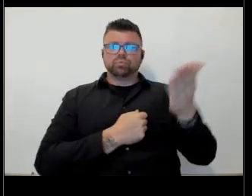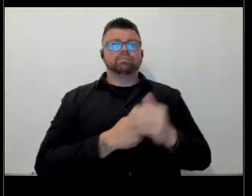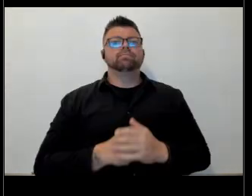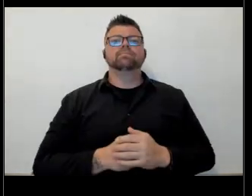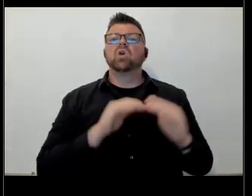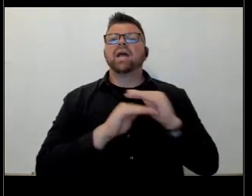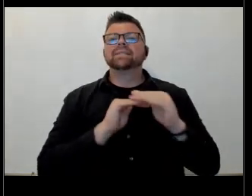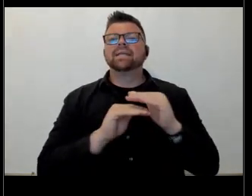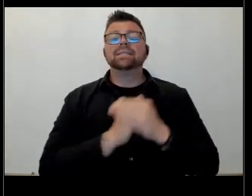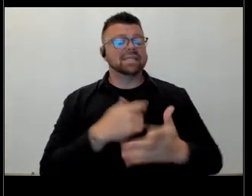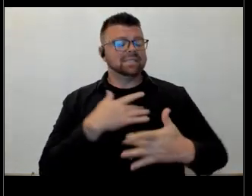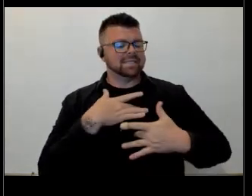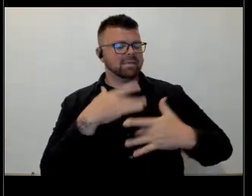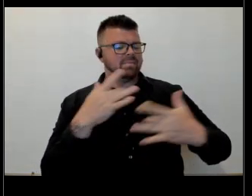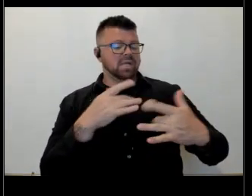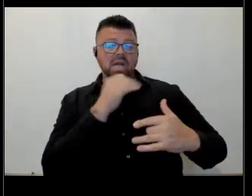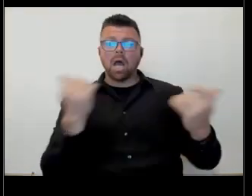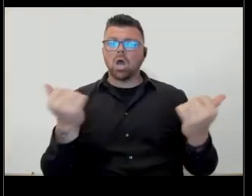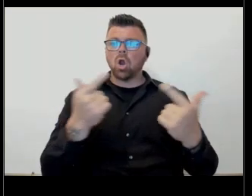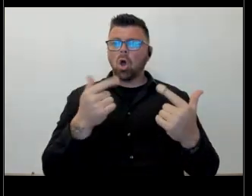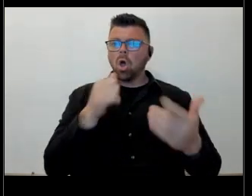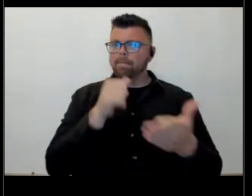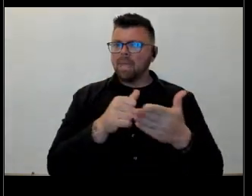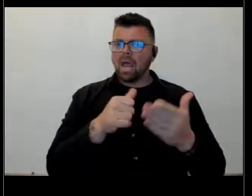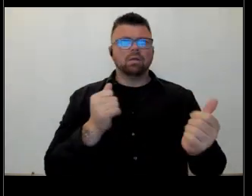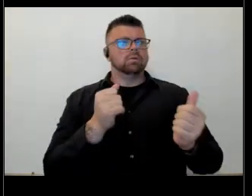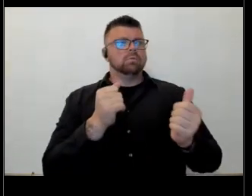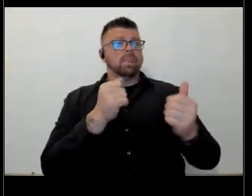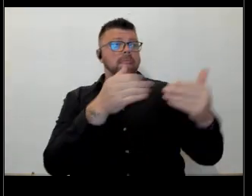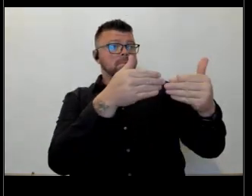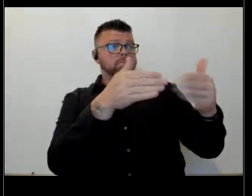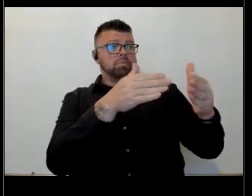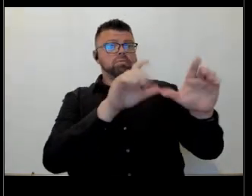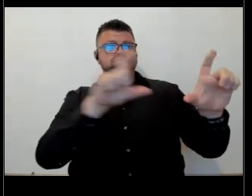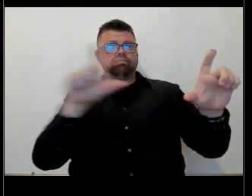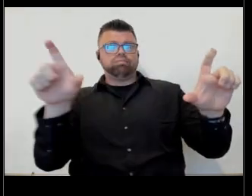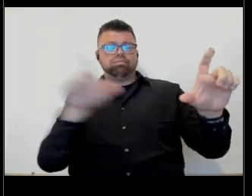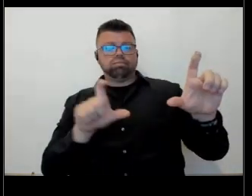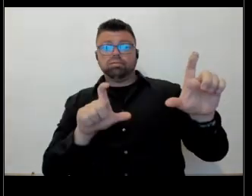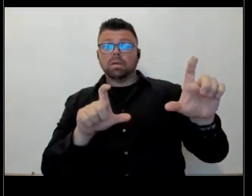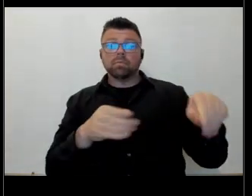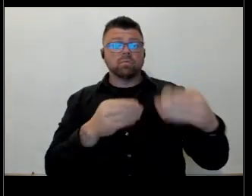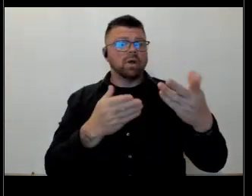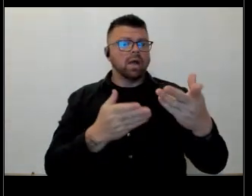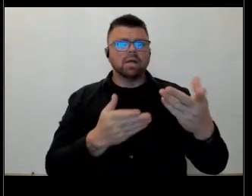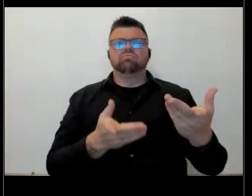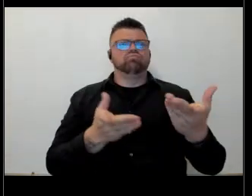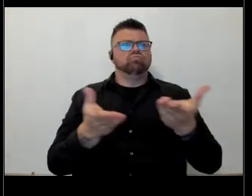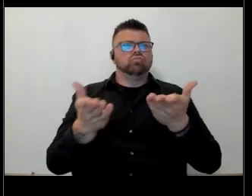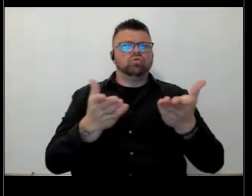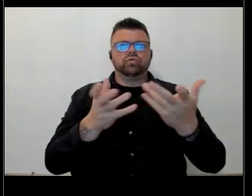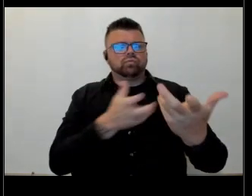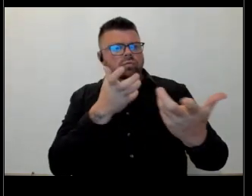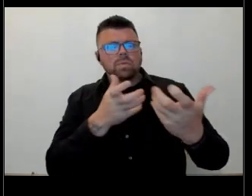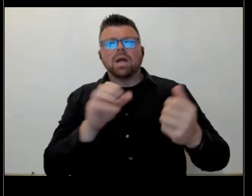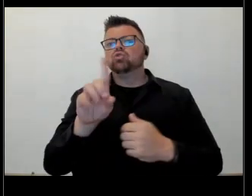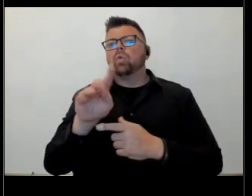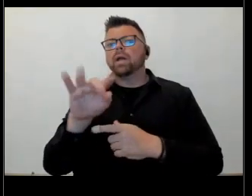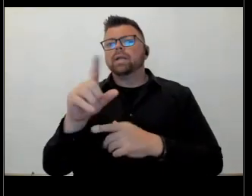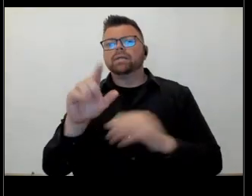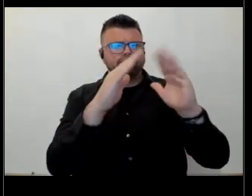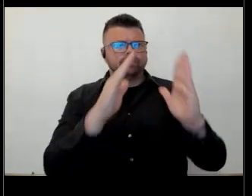Although typically not all mailboxes serve covered dwellings, it is recommended that